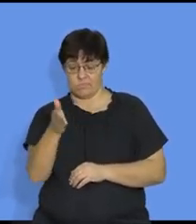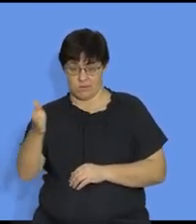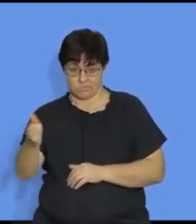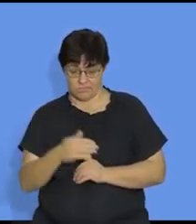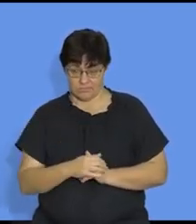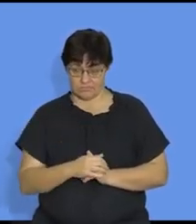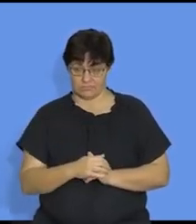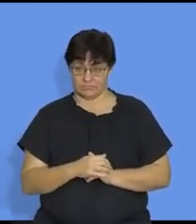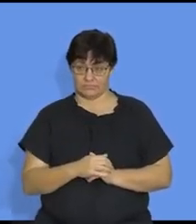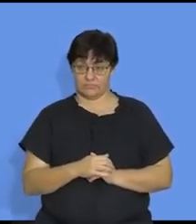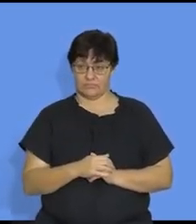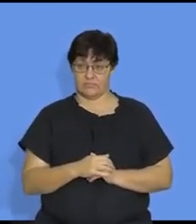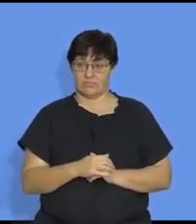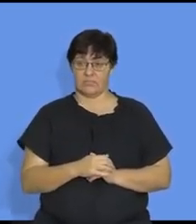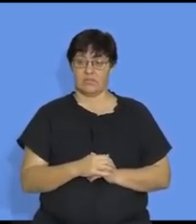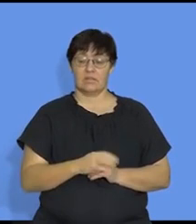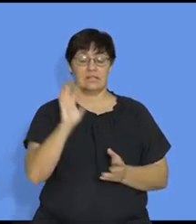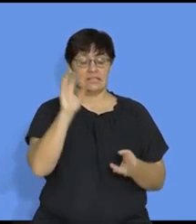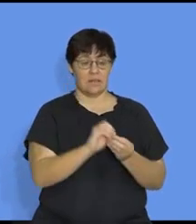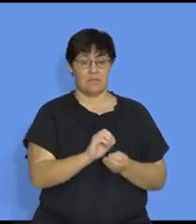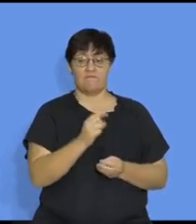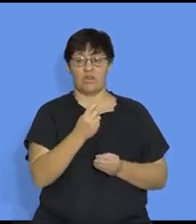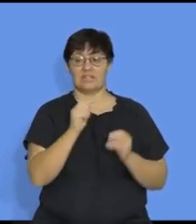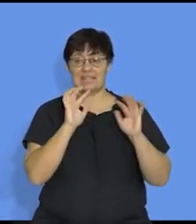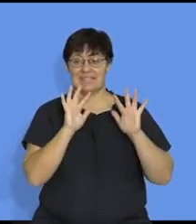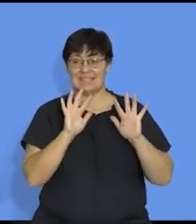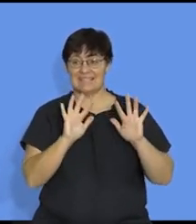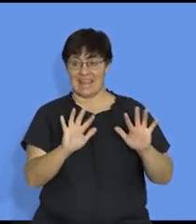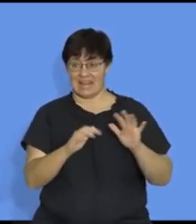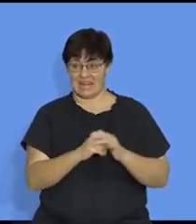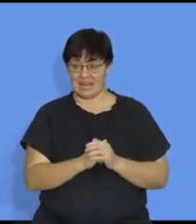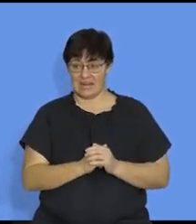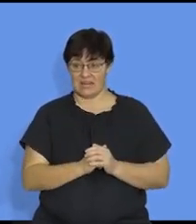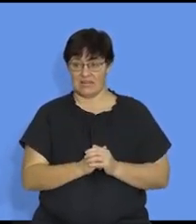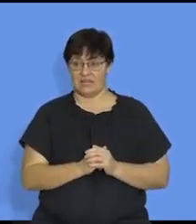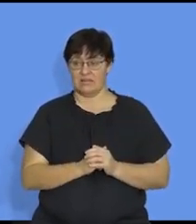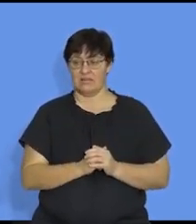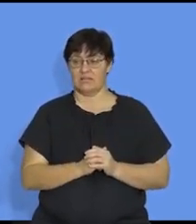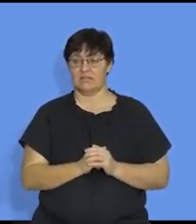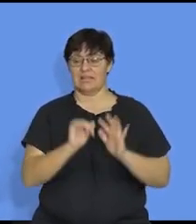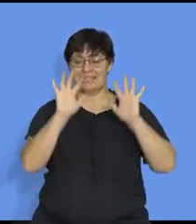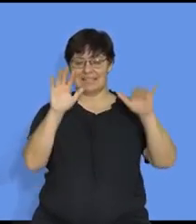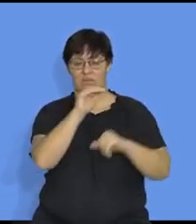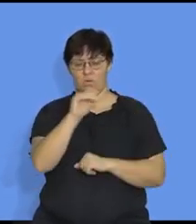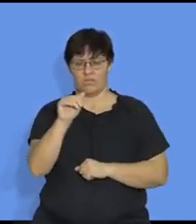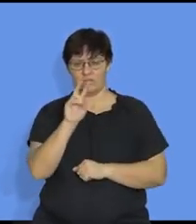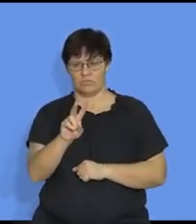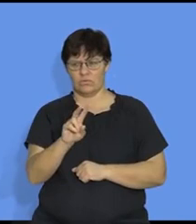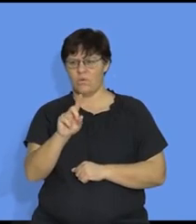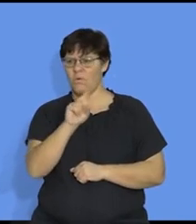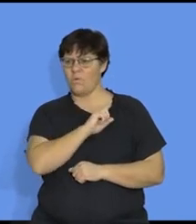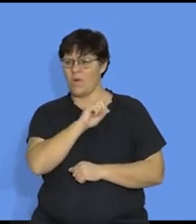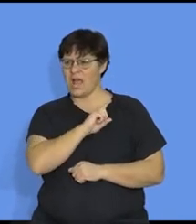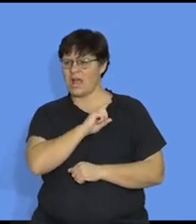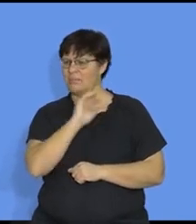sum of the first 10 values will be equal to 10 over 2. Why am I substituting